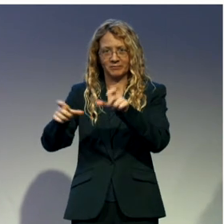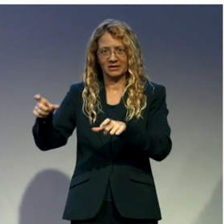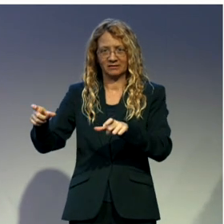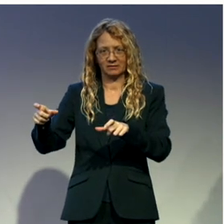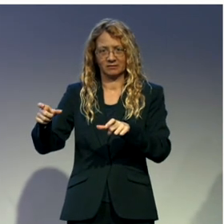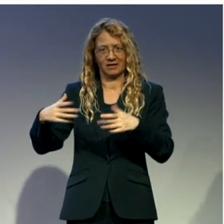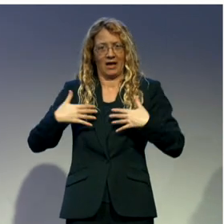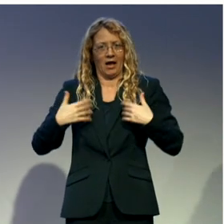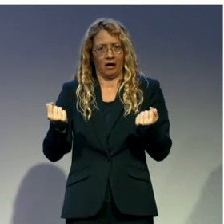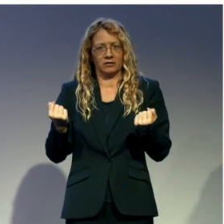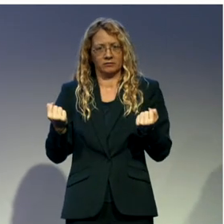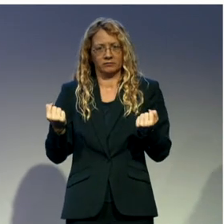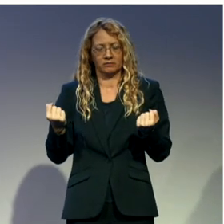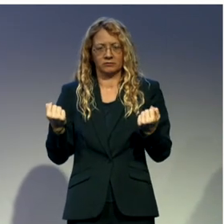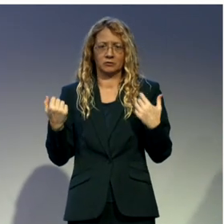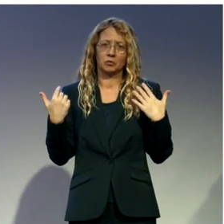right now.